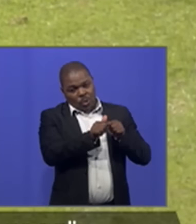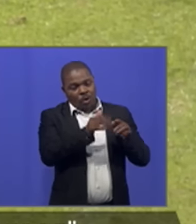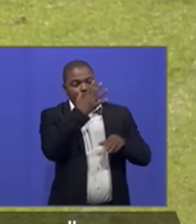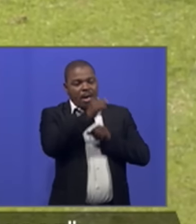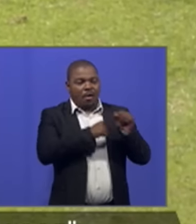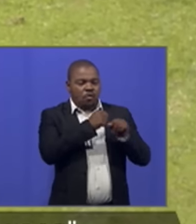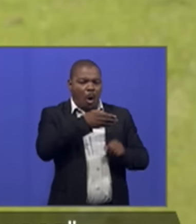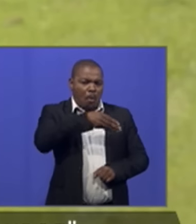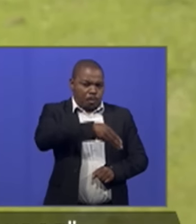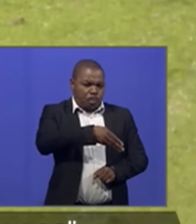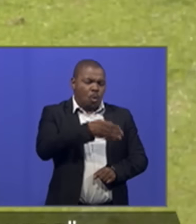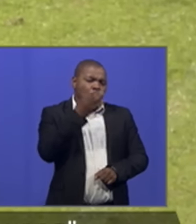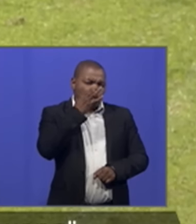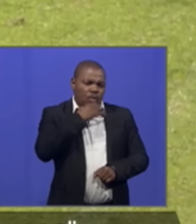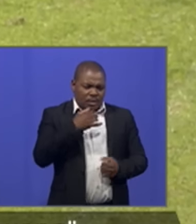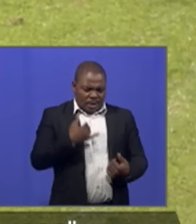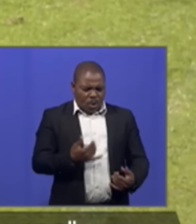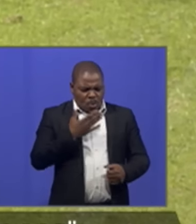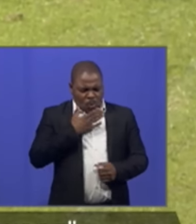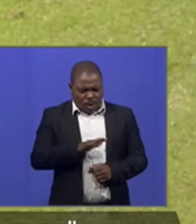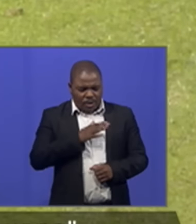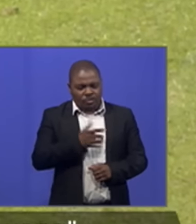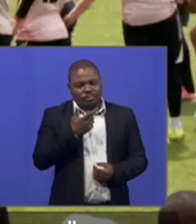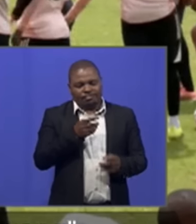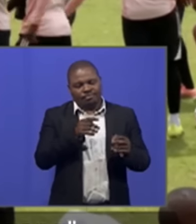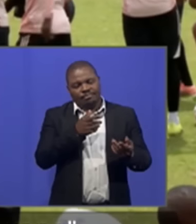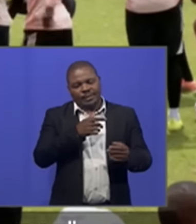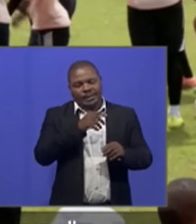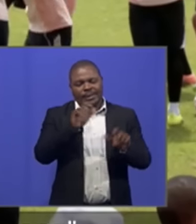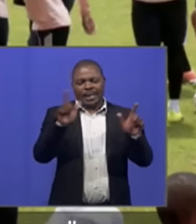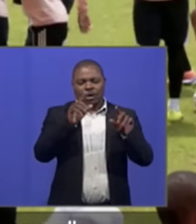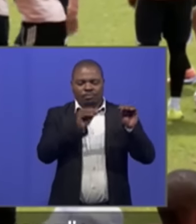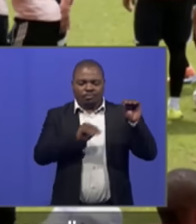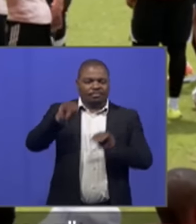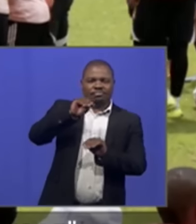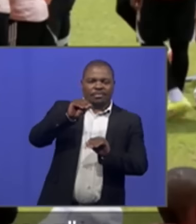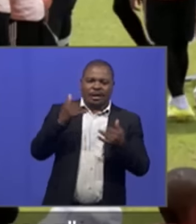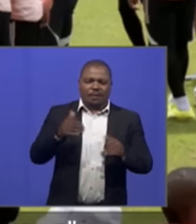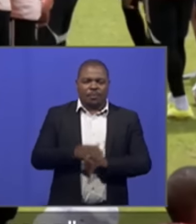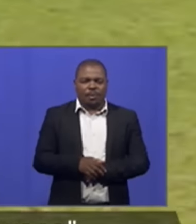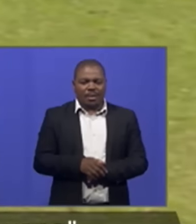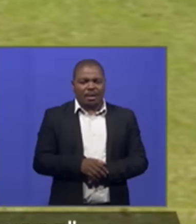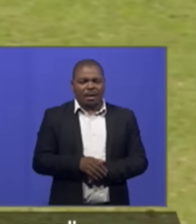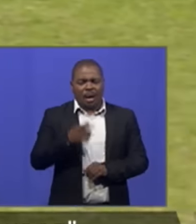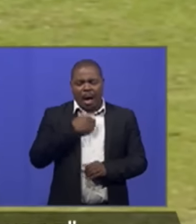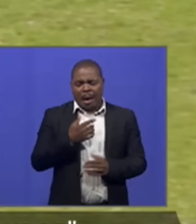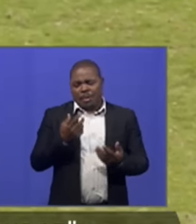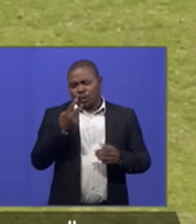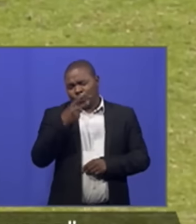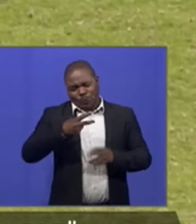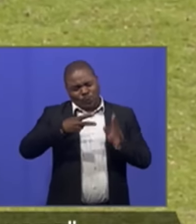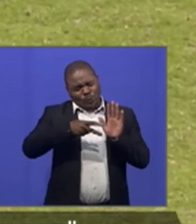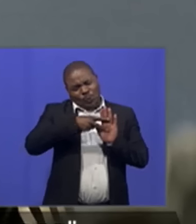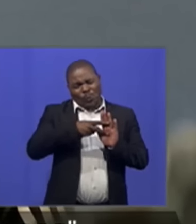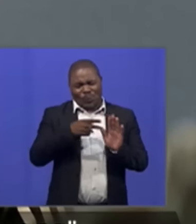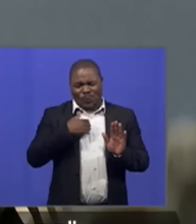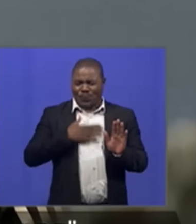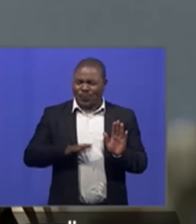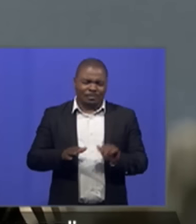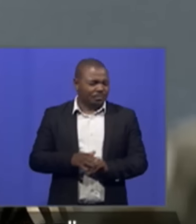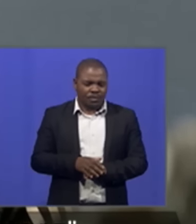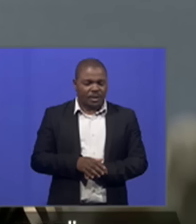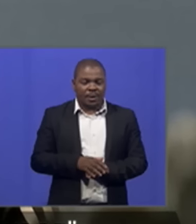Pirates o re ba nyaka go fetša taolo ya Sundowns. No one wants to be number 2, but based on the plan that